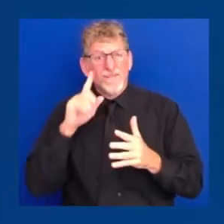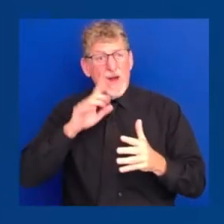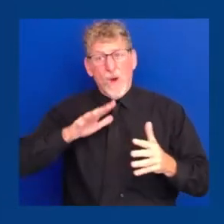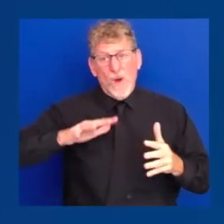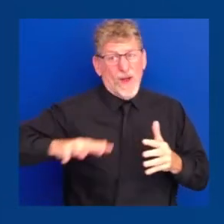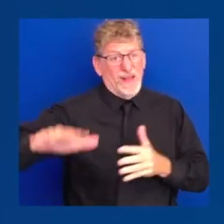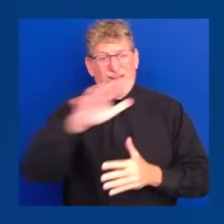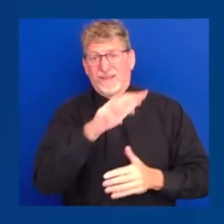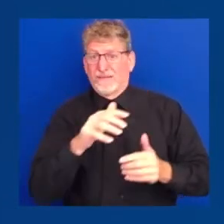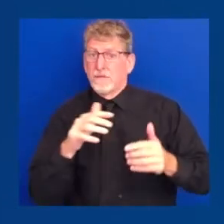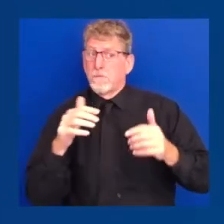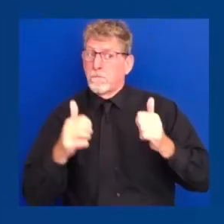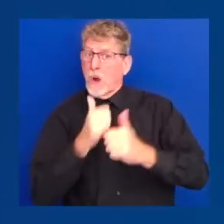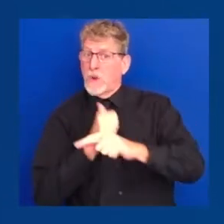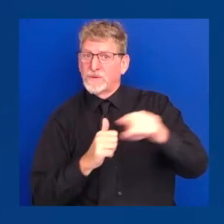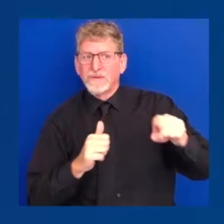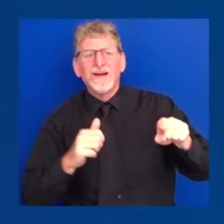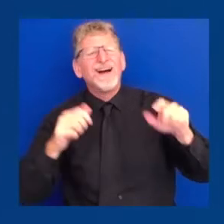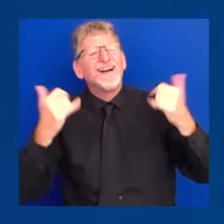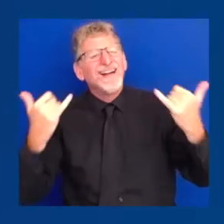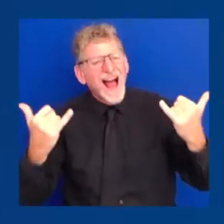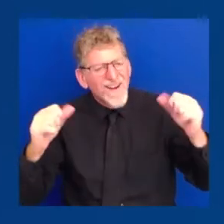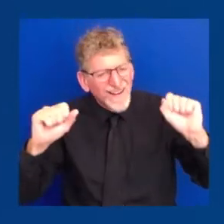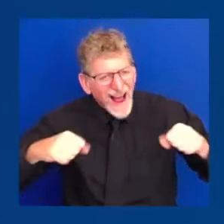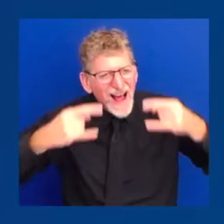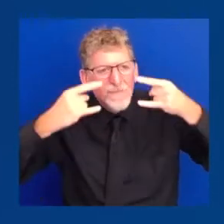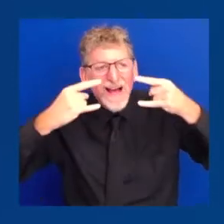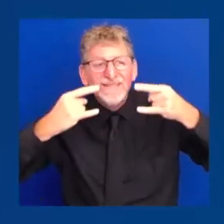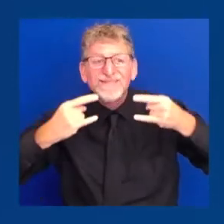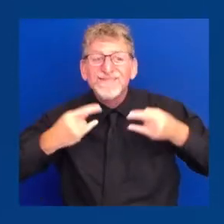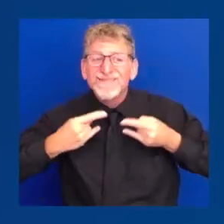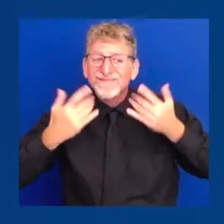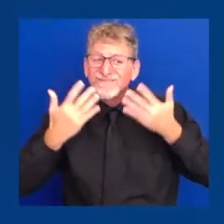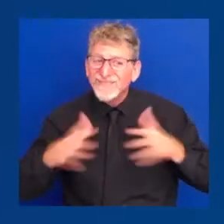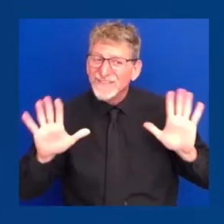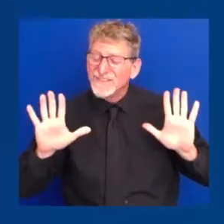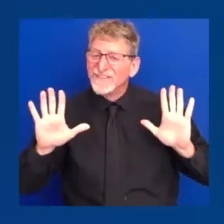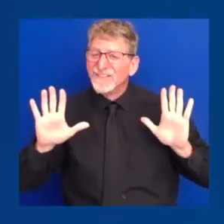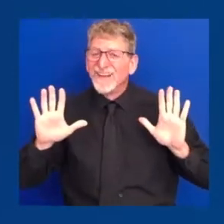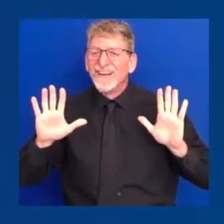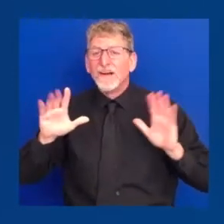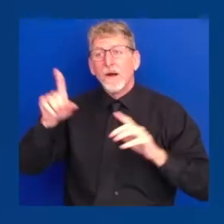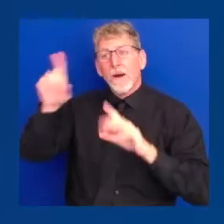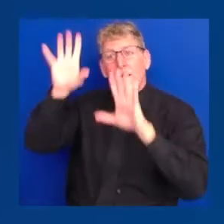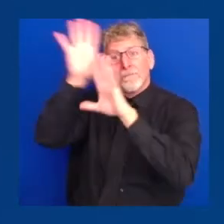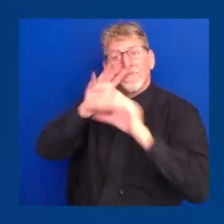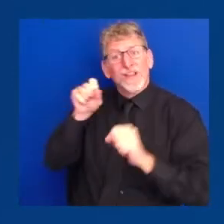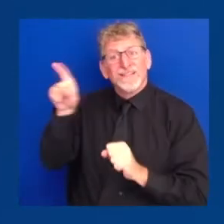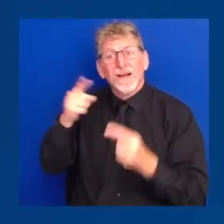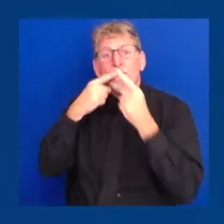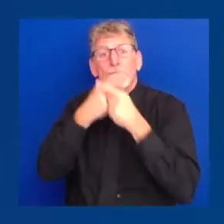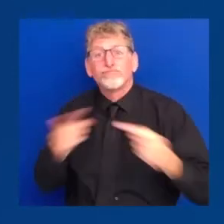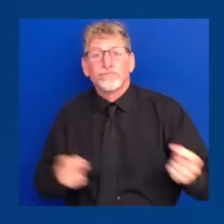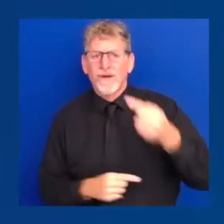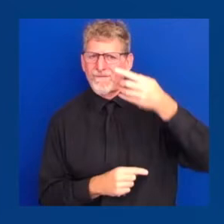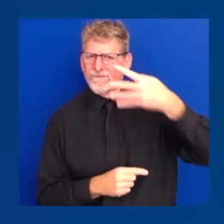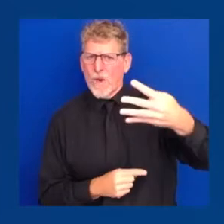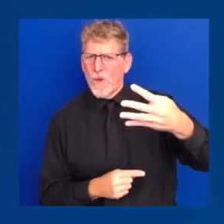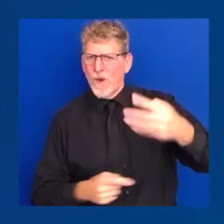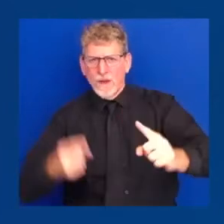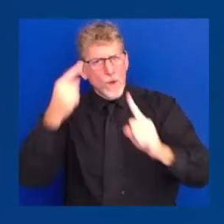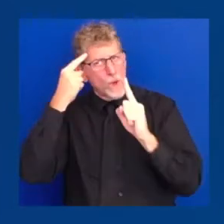Last night, the President laid out 4 key goals for the path ahead. First, protect against and treat